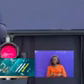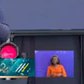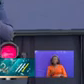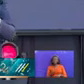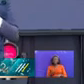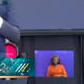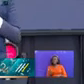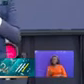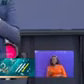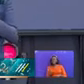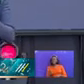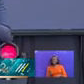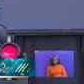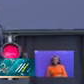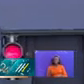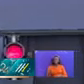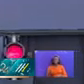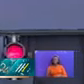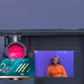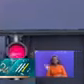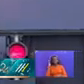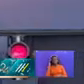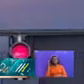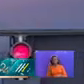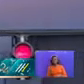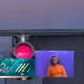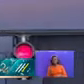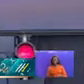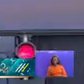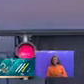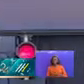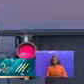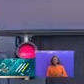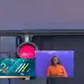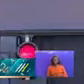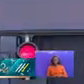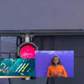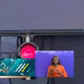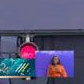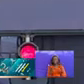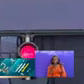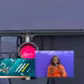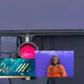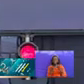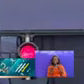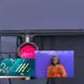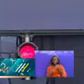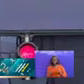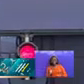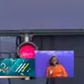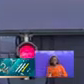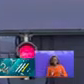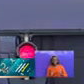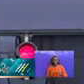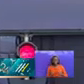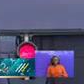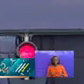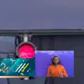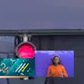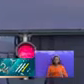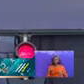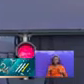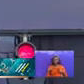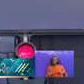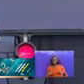sacrifice and if there are people who handle sacrifice casually is Believers men are sleeping in